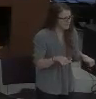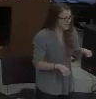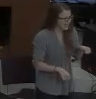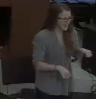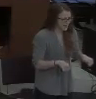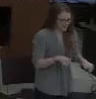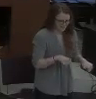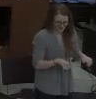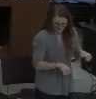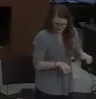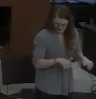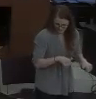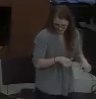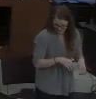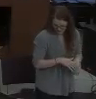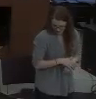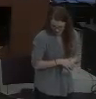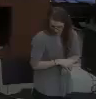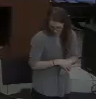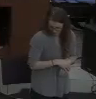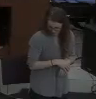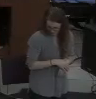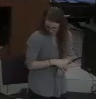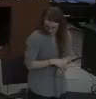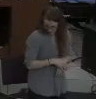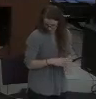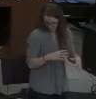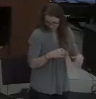conflict, many a doubt,